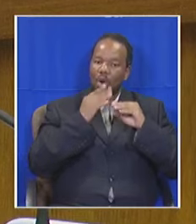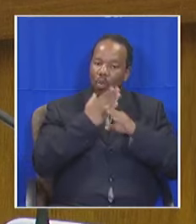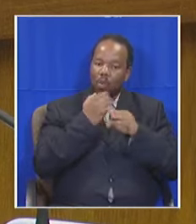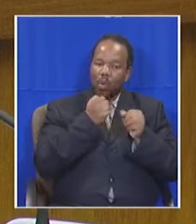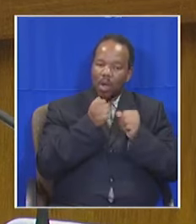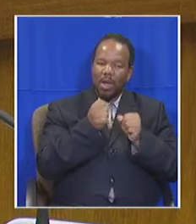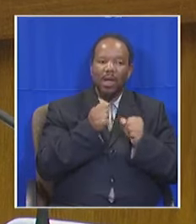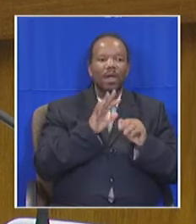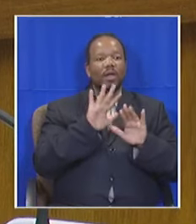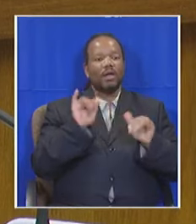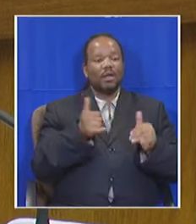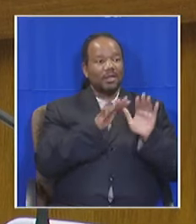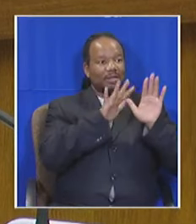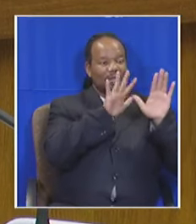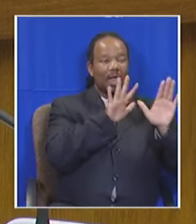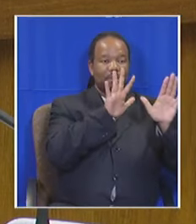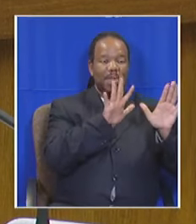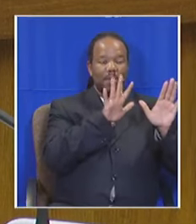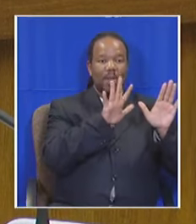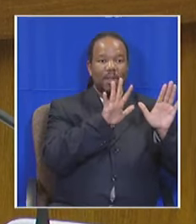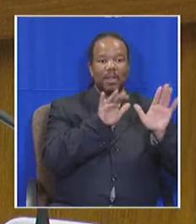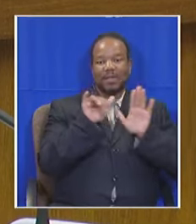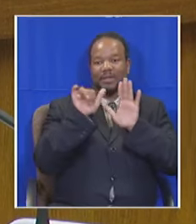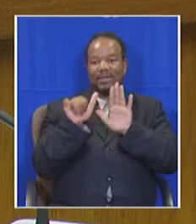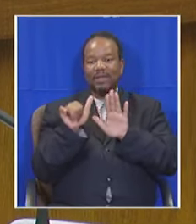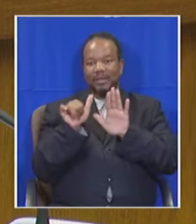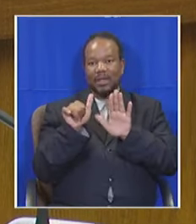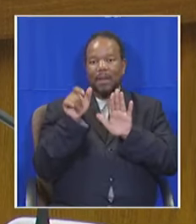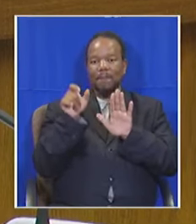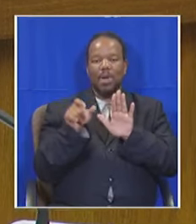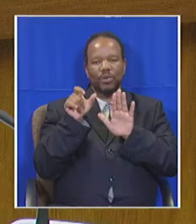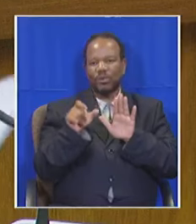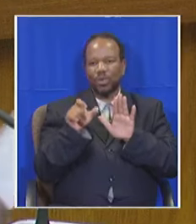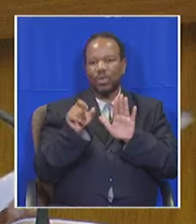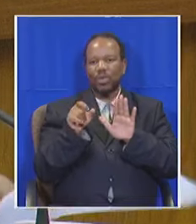6 out of every 10 people younger than 25 are unable to find